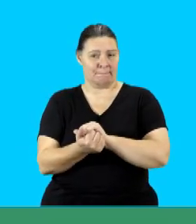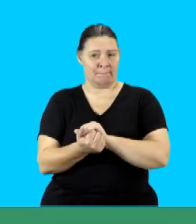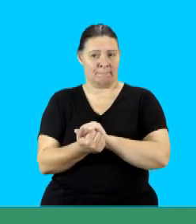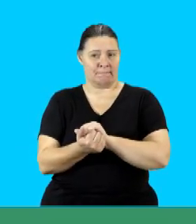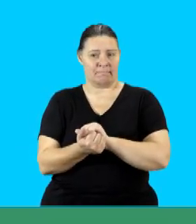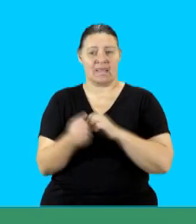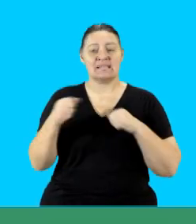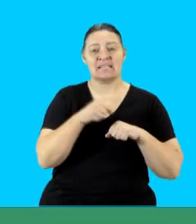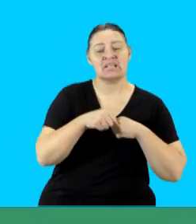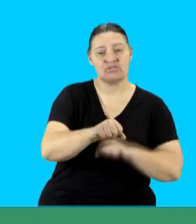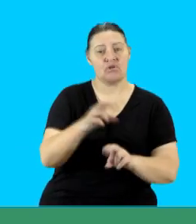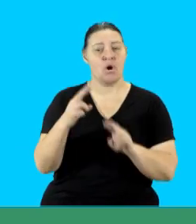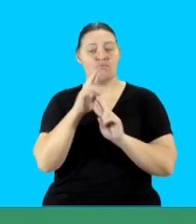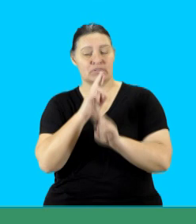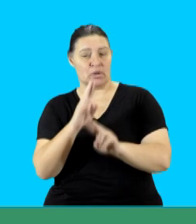adapt to